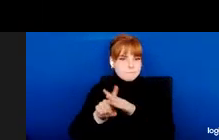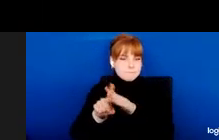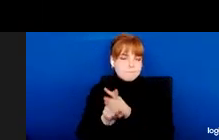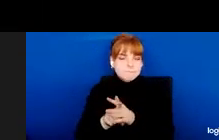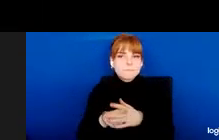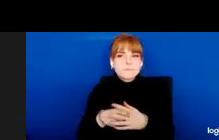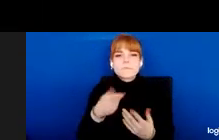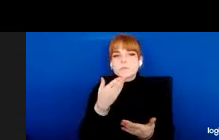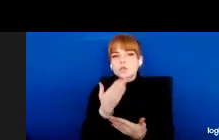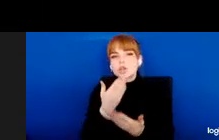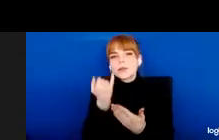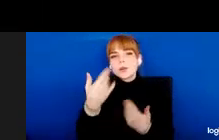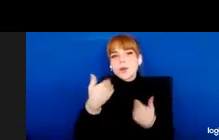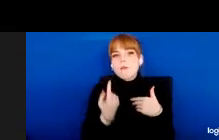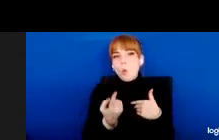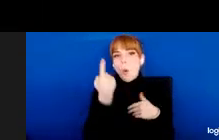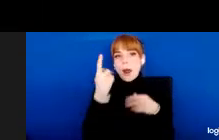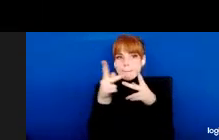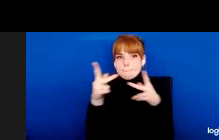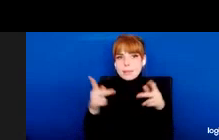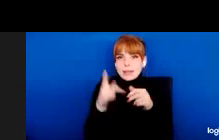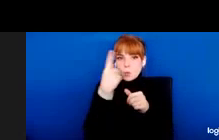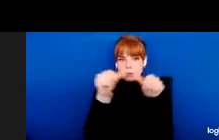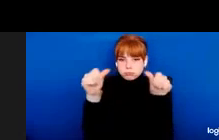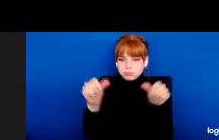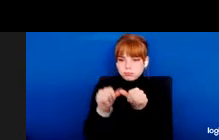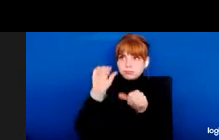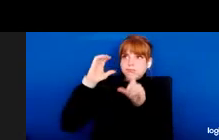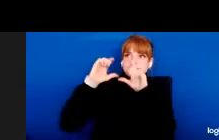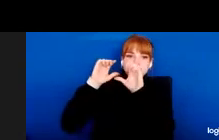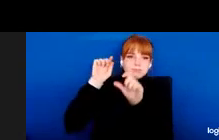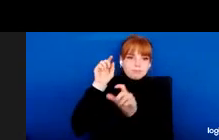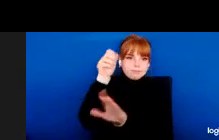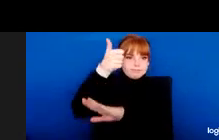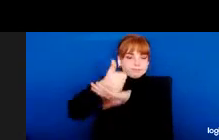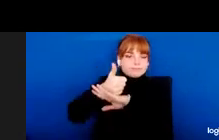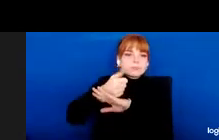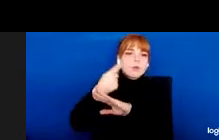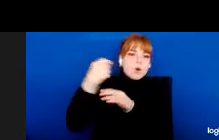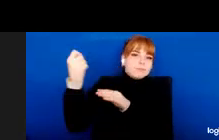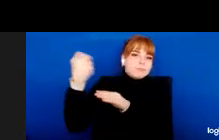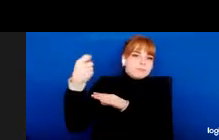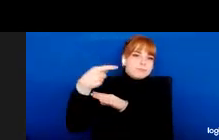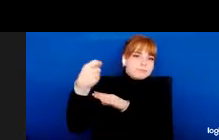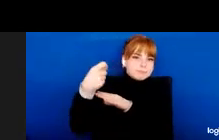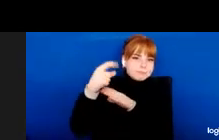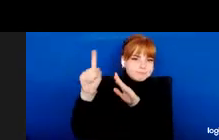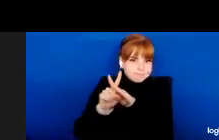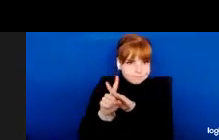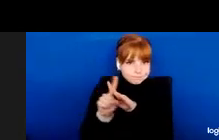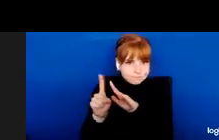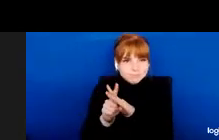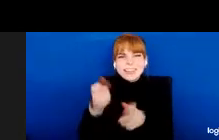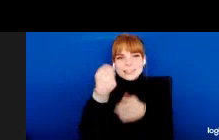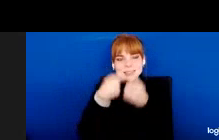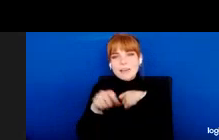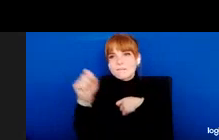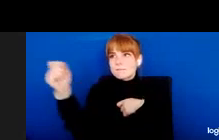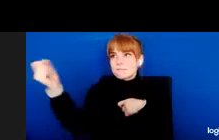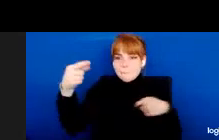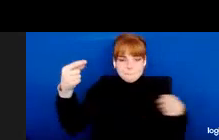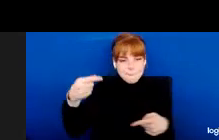in the page that controls all of that, instead of having multiple places in the page that are all changing and being read. So